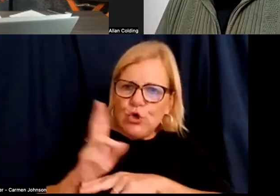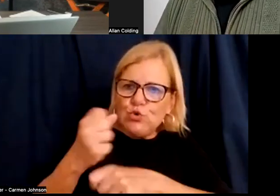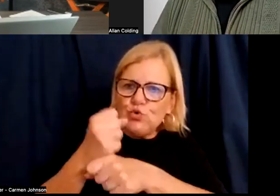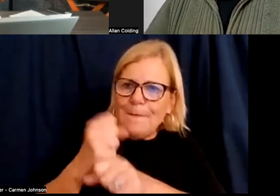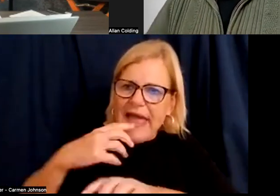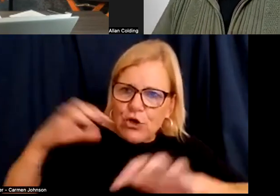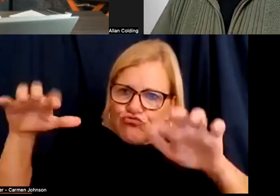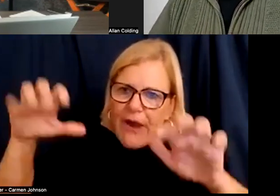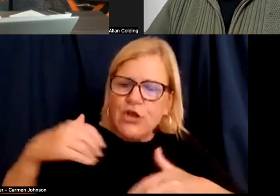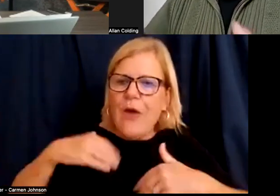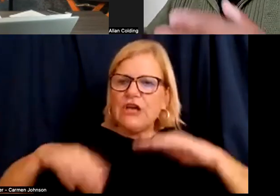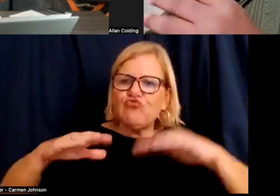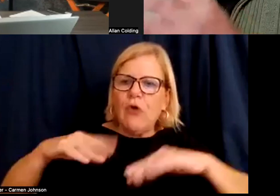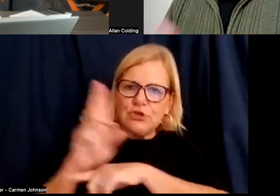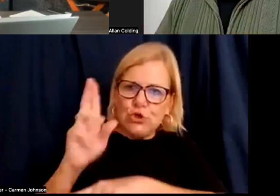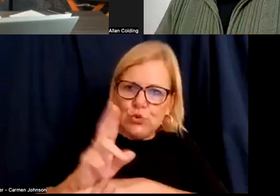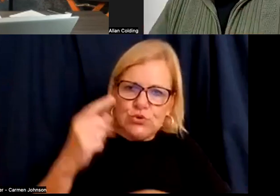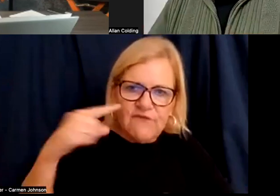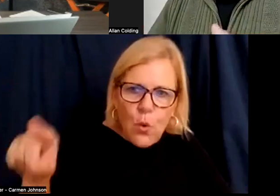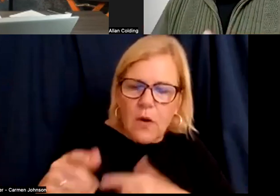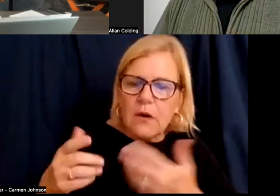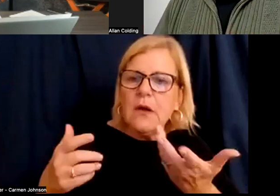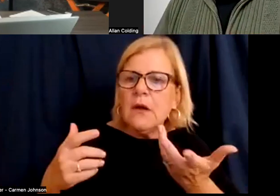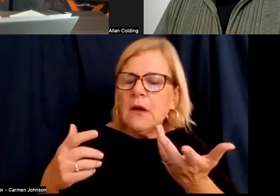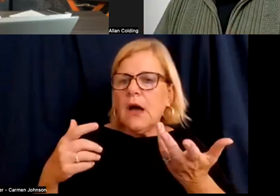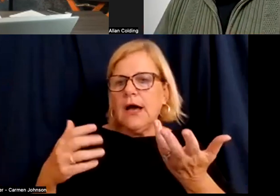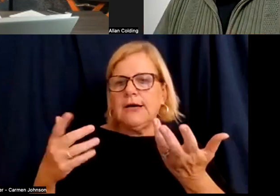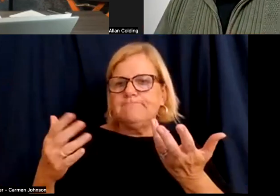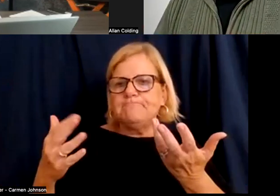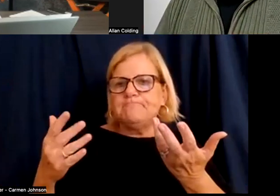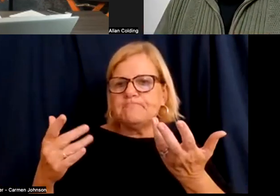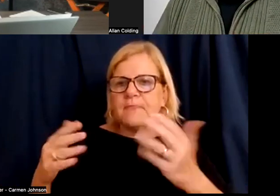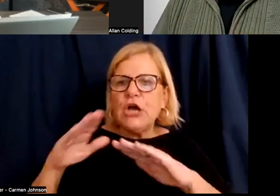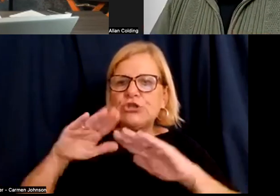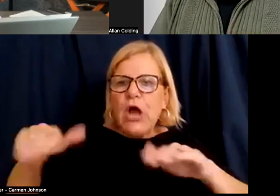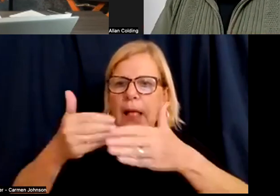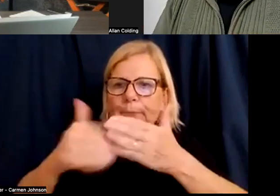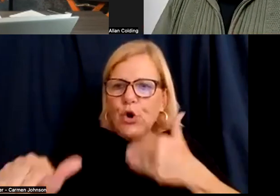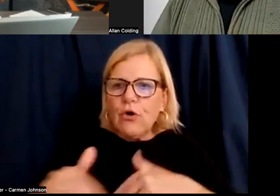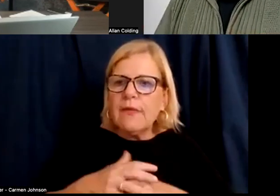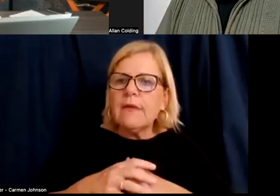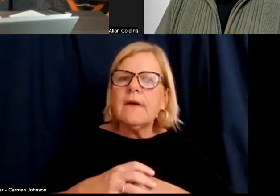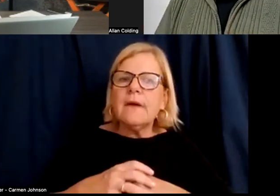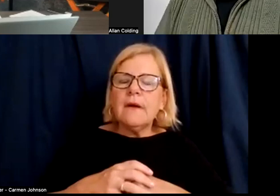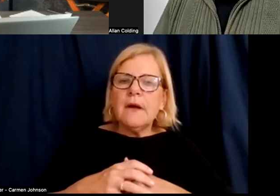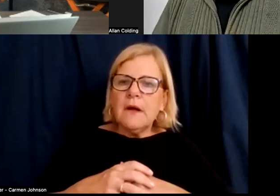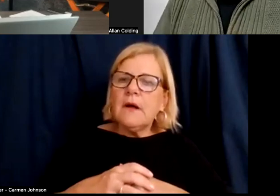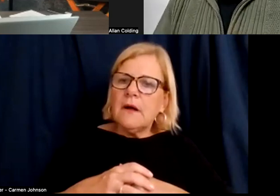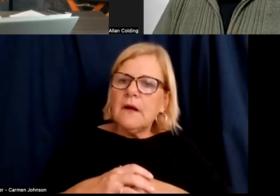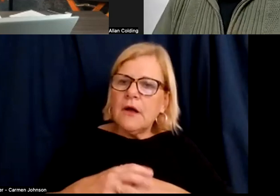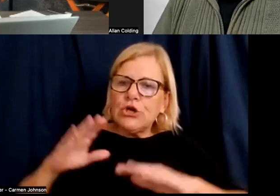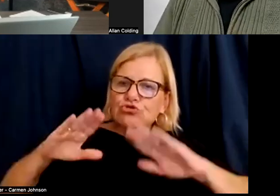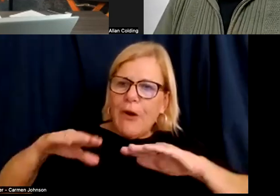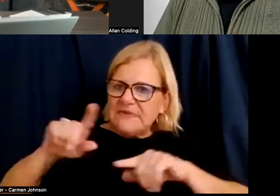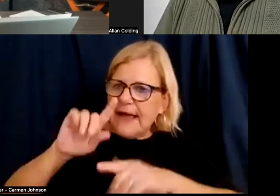it rain. You had drums that was used for um, childbirth, and there were drums